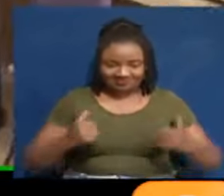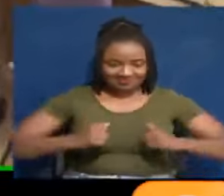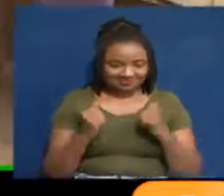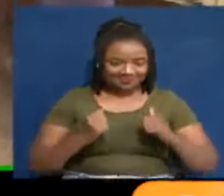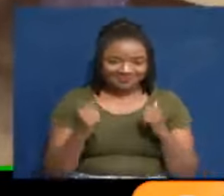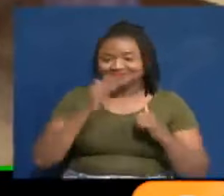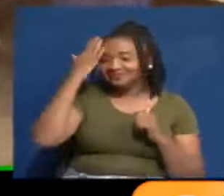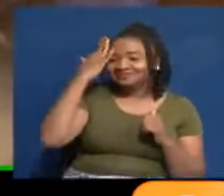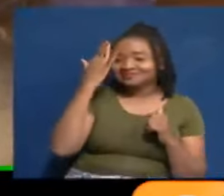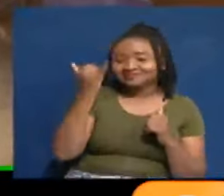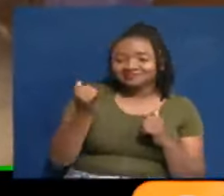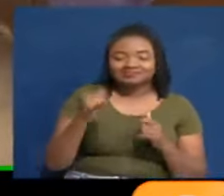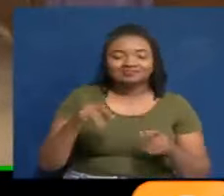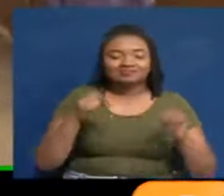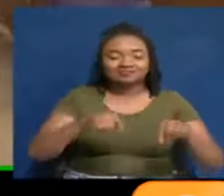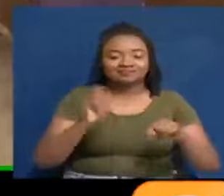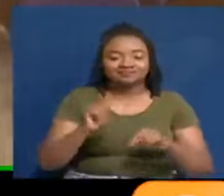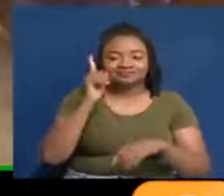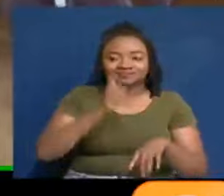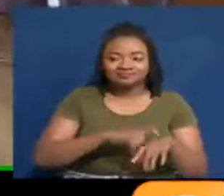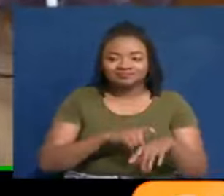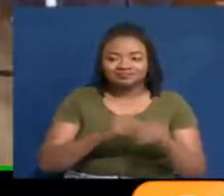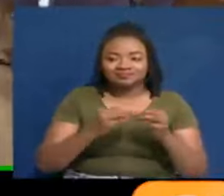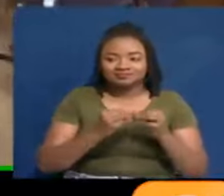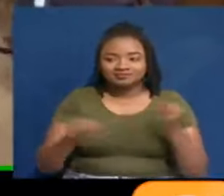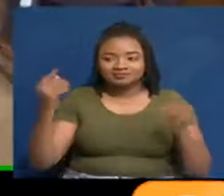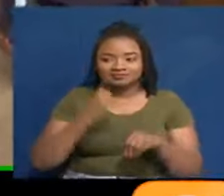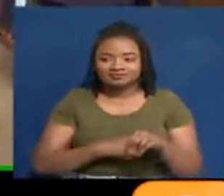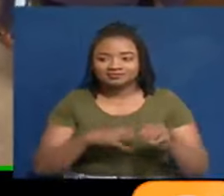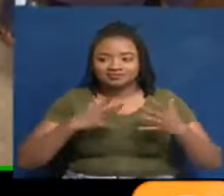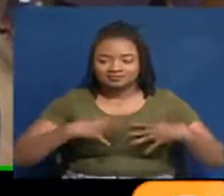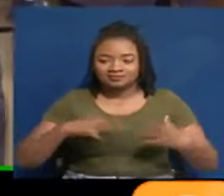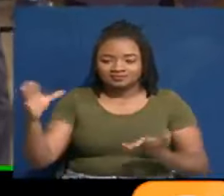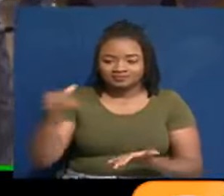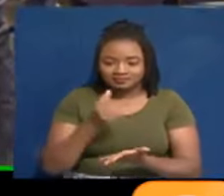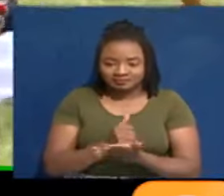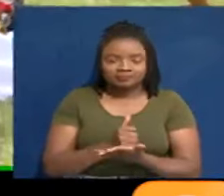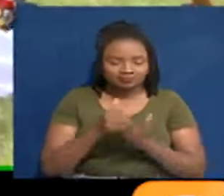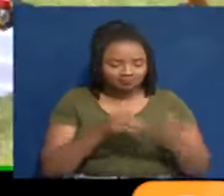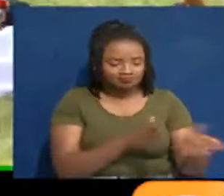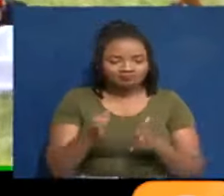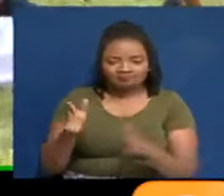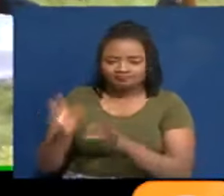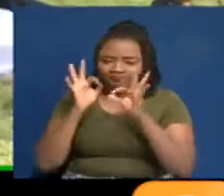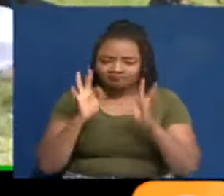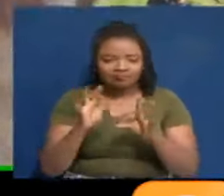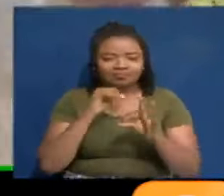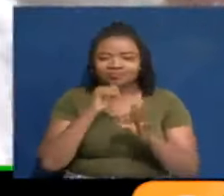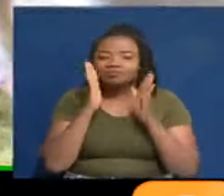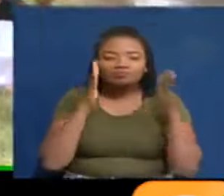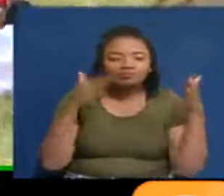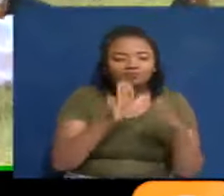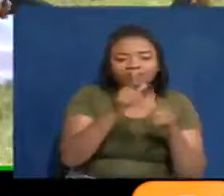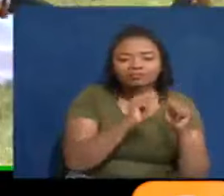a long time, people are being recruited based on what you're bringing to the table. Nobody cares your tribe, where you